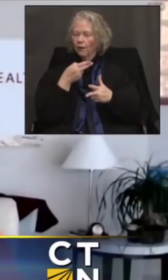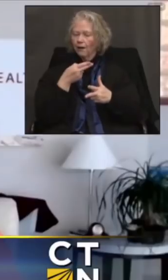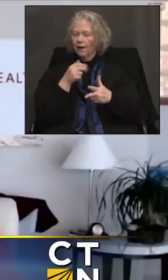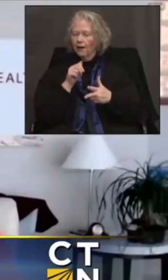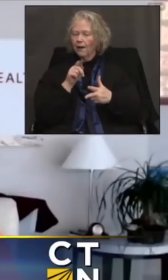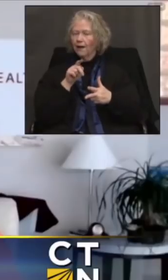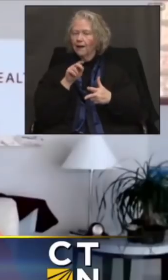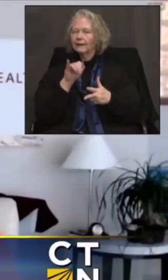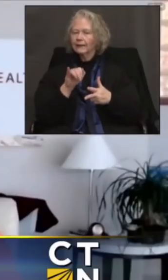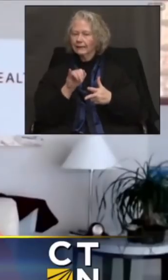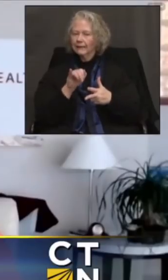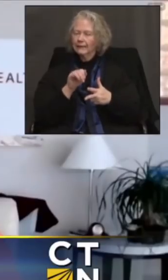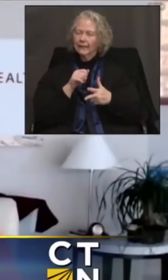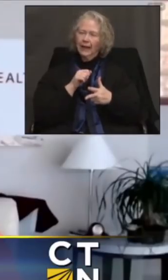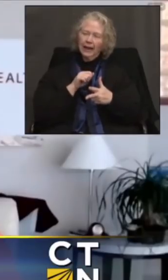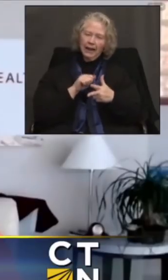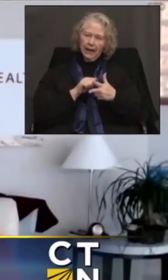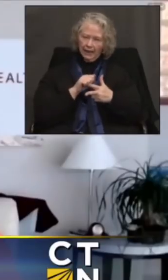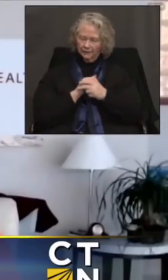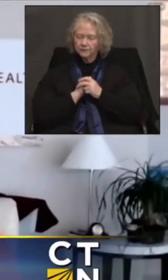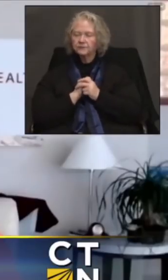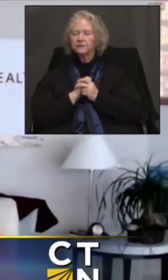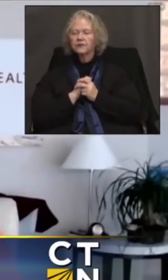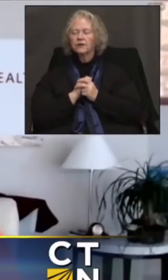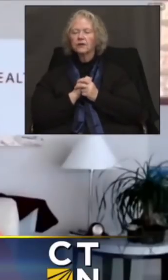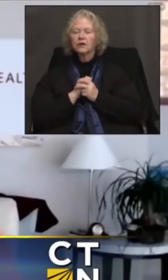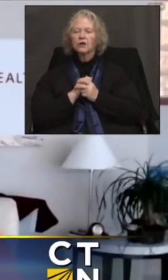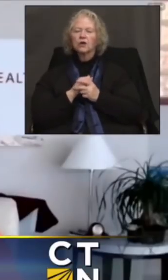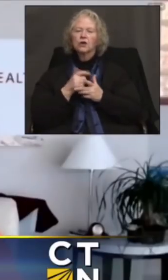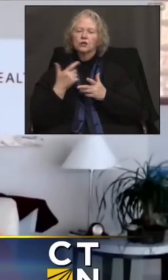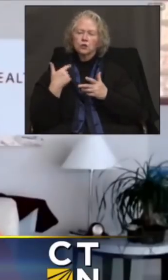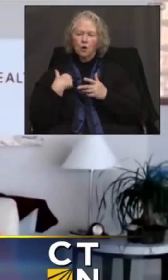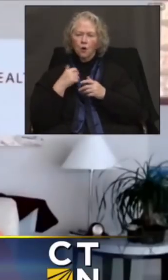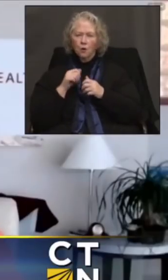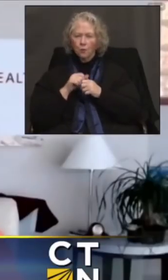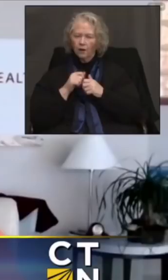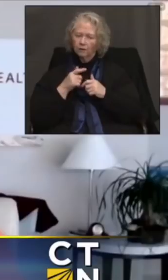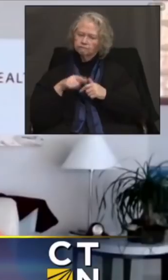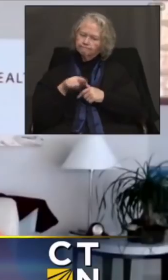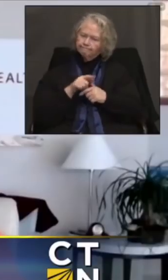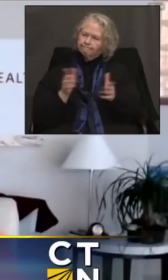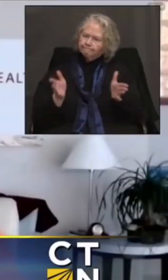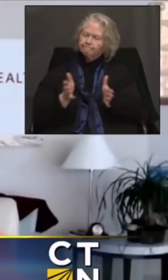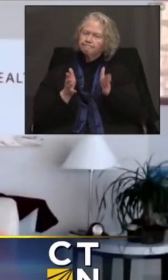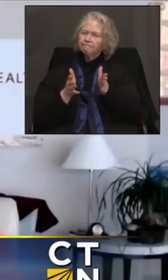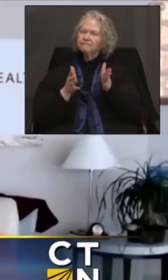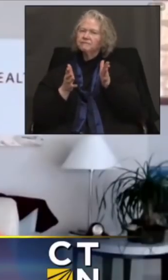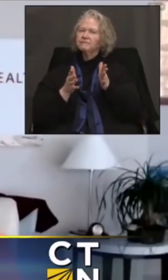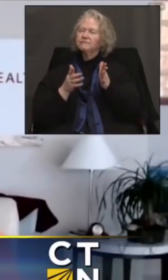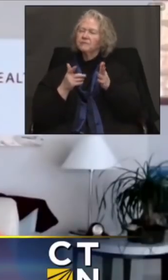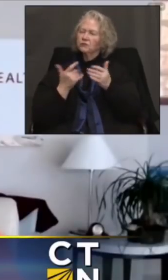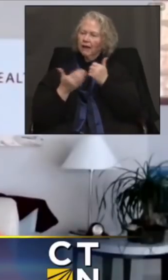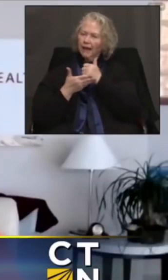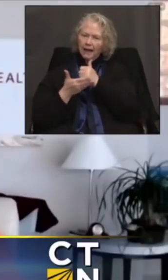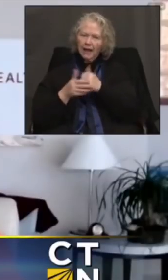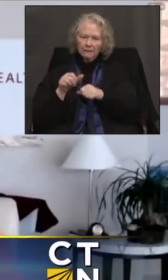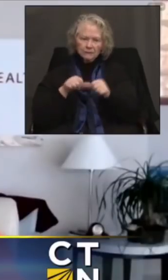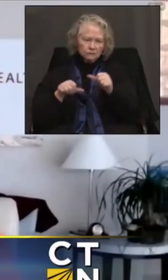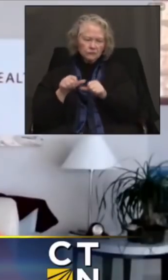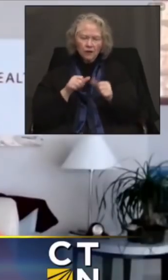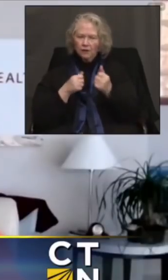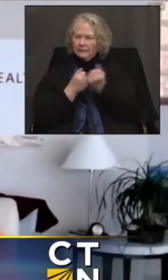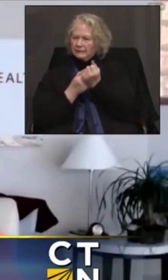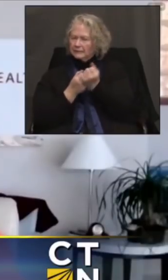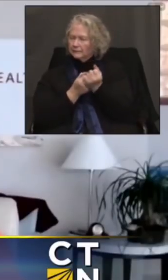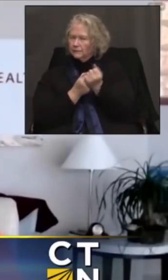that there is some reluctance. And we're doing a lot of work peer-to-peer. And every hospital across the state is doing the exact